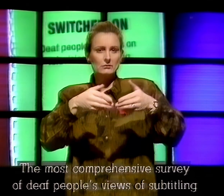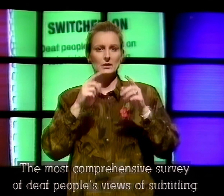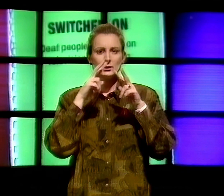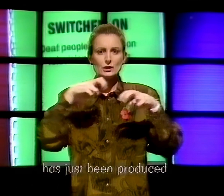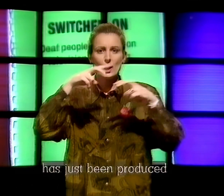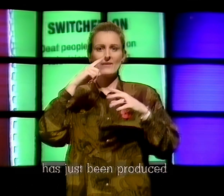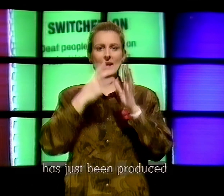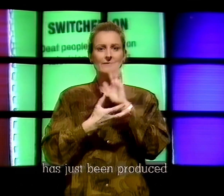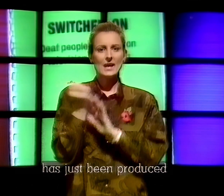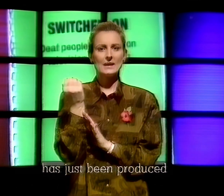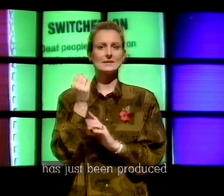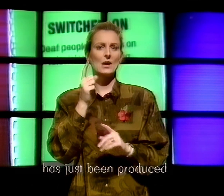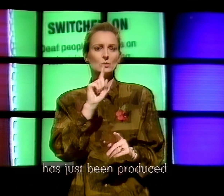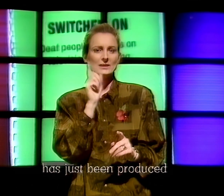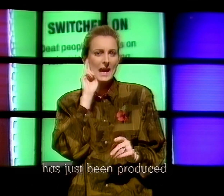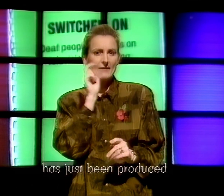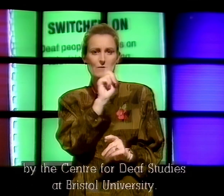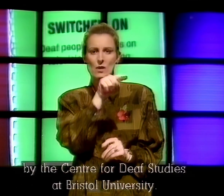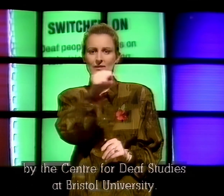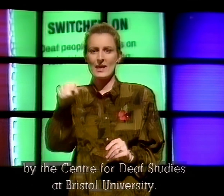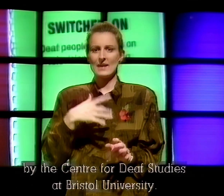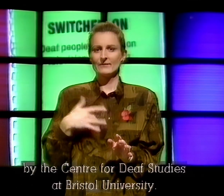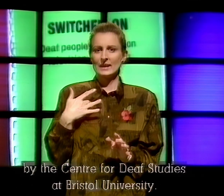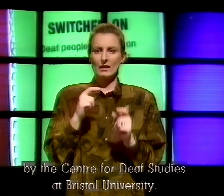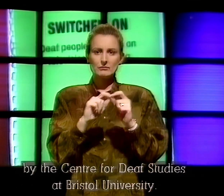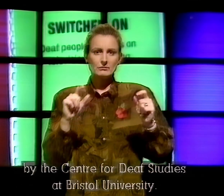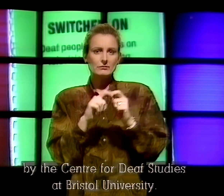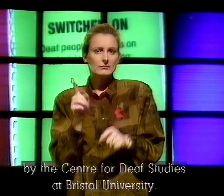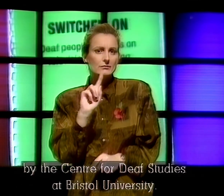just been produced by the Centre for Deaf Studies at Bristol University.